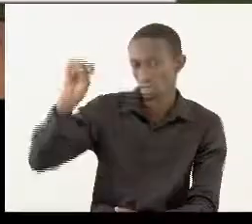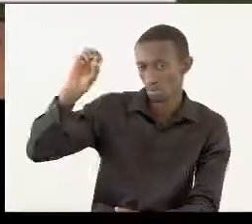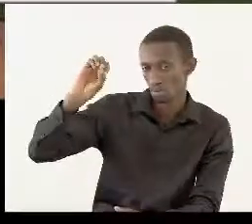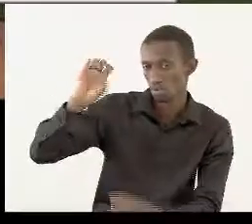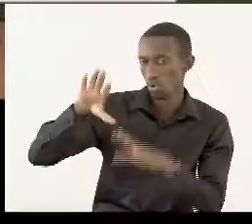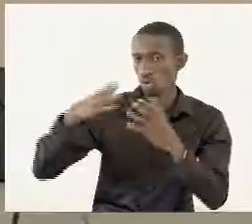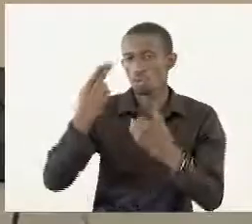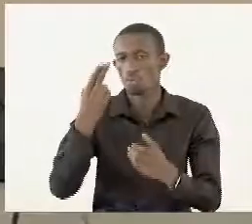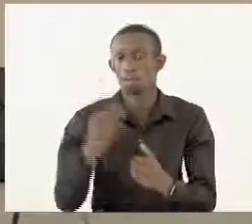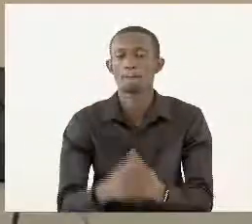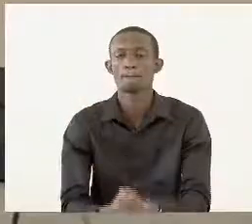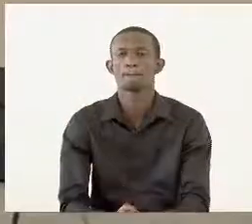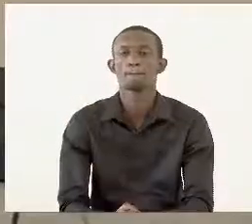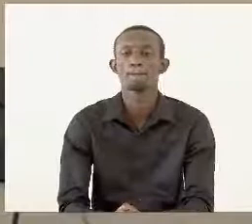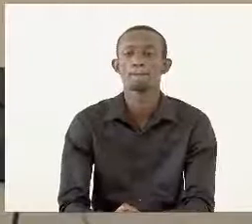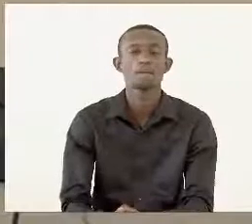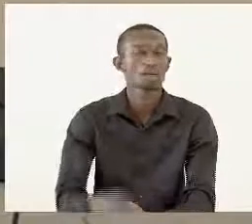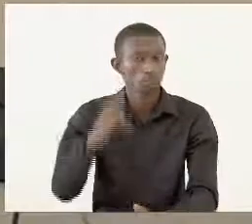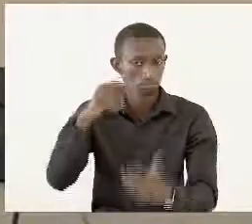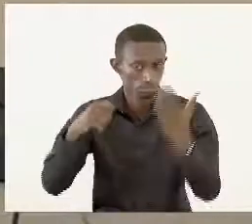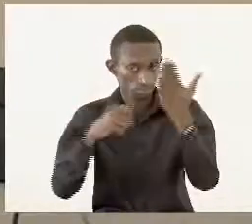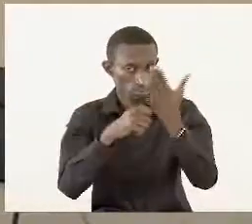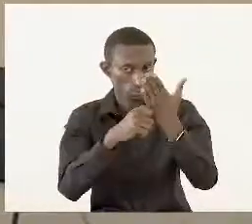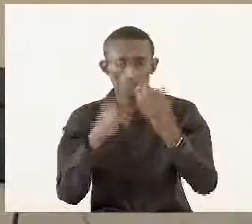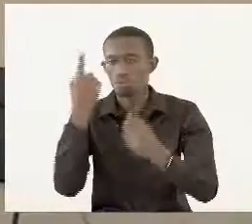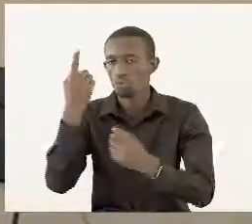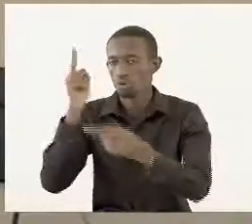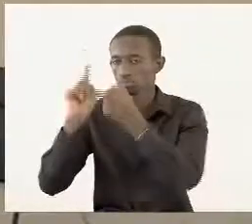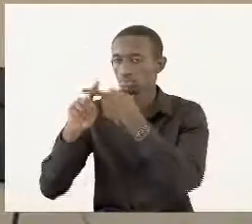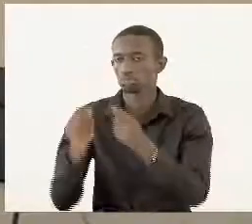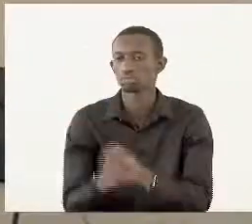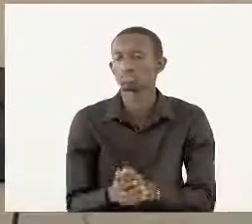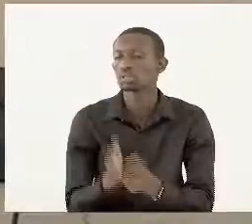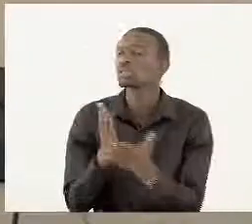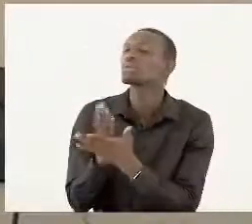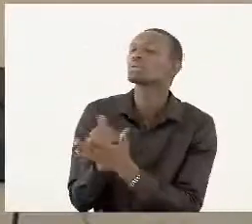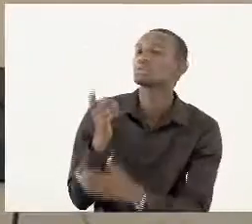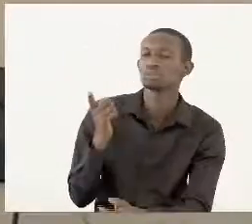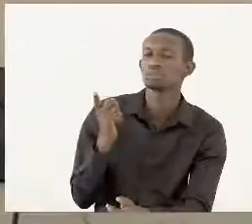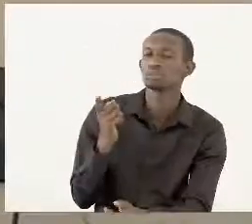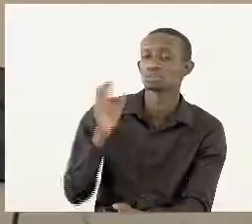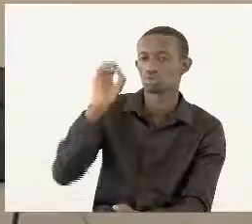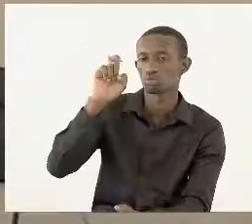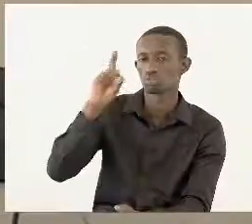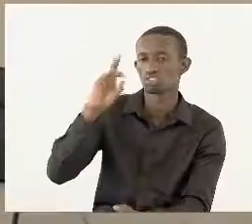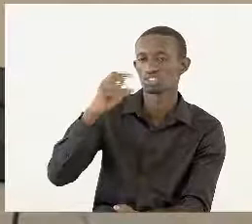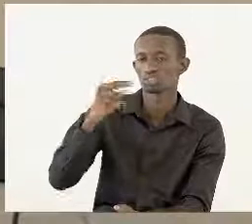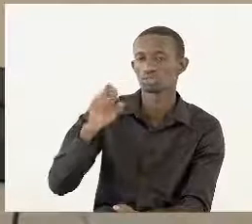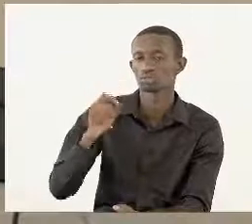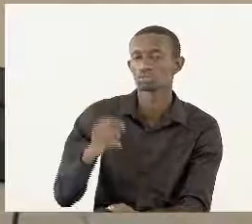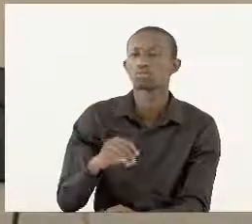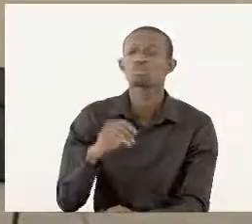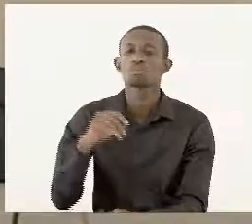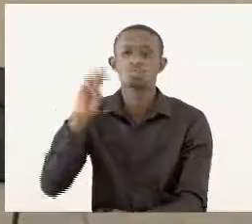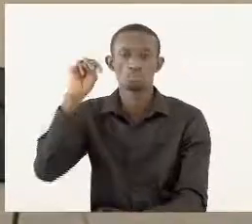MO2, the charge, remember, it is 1 positive, and because of that, the oxygen molecule will have